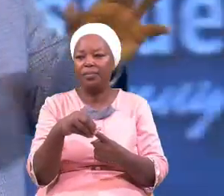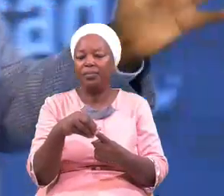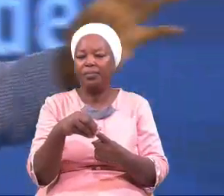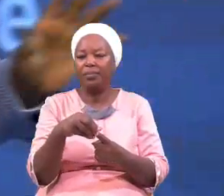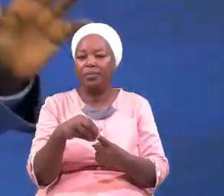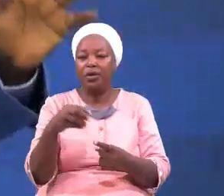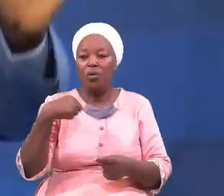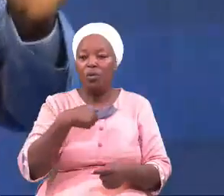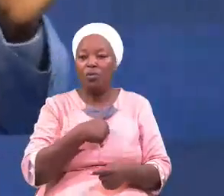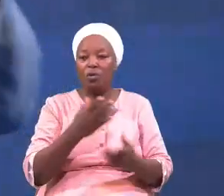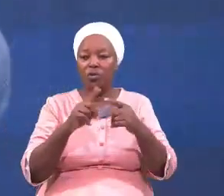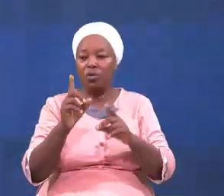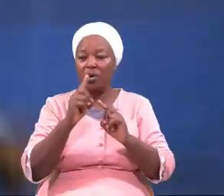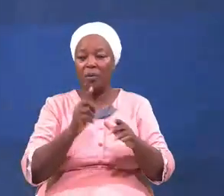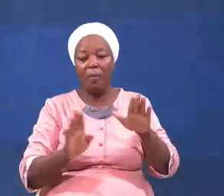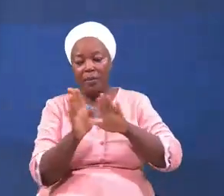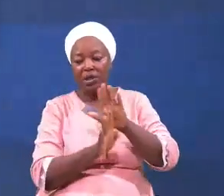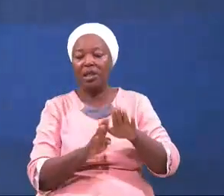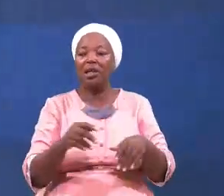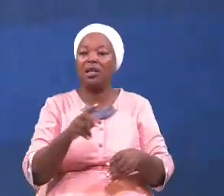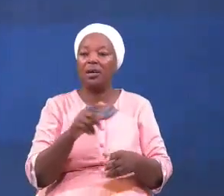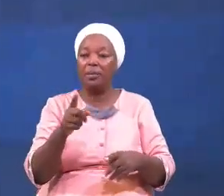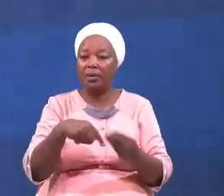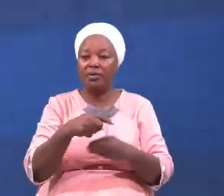We're talking basically about faith.